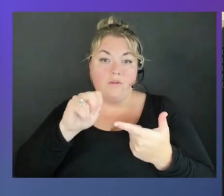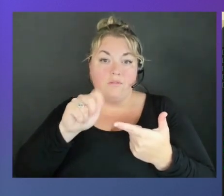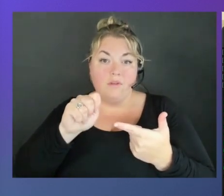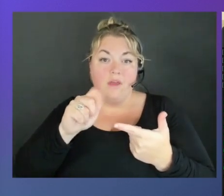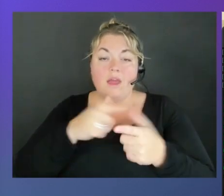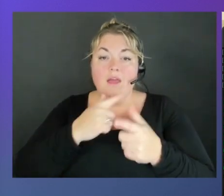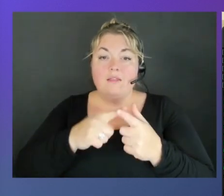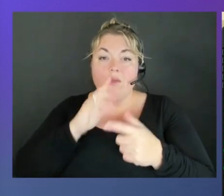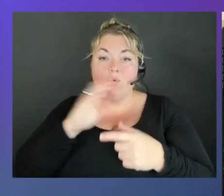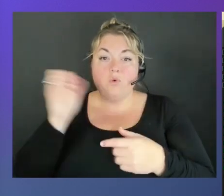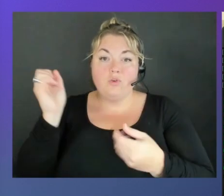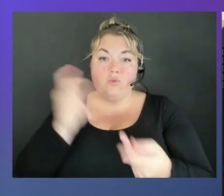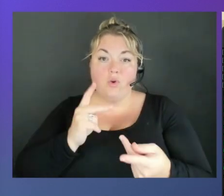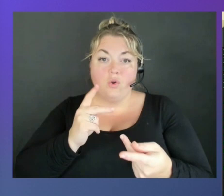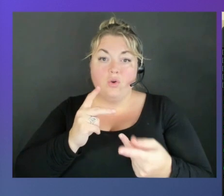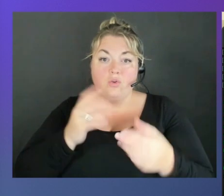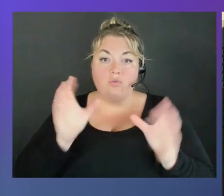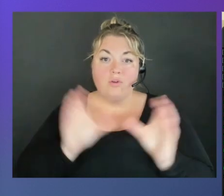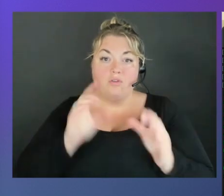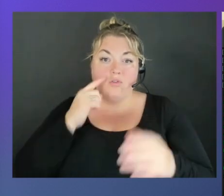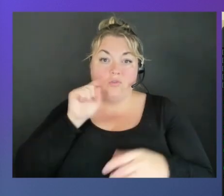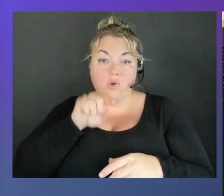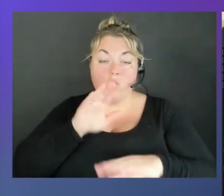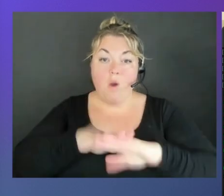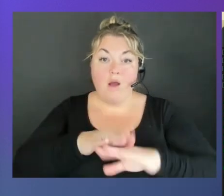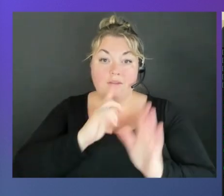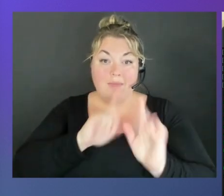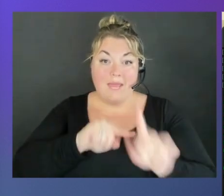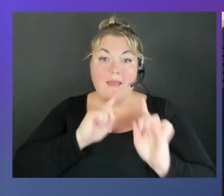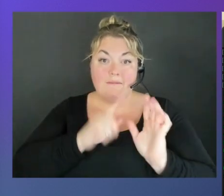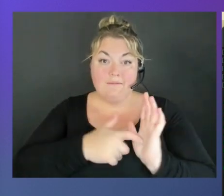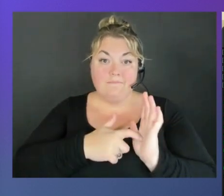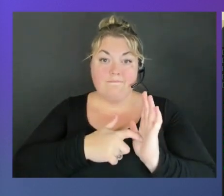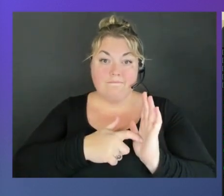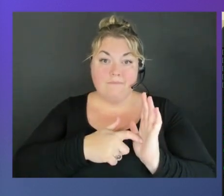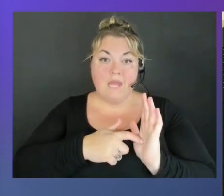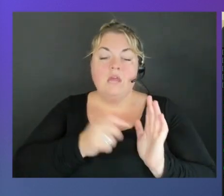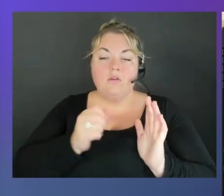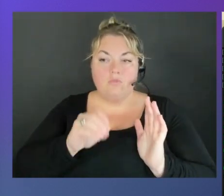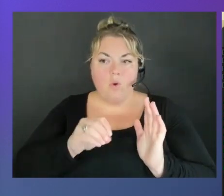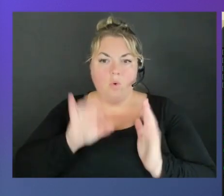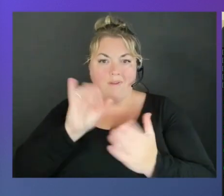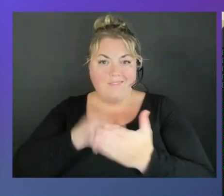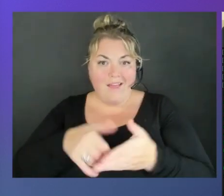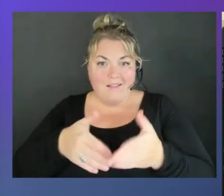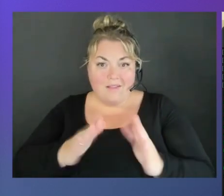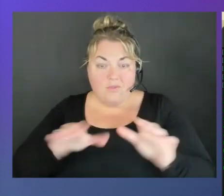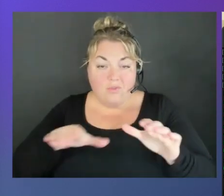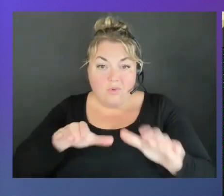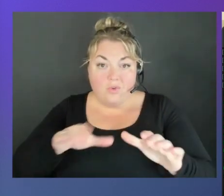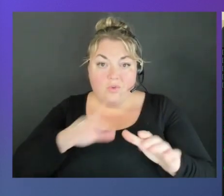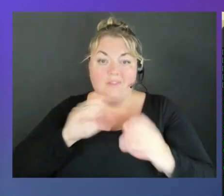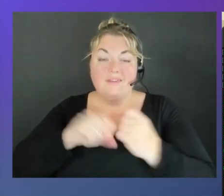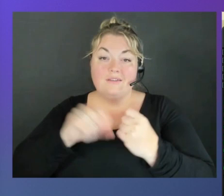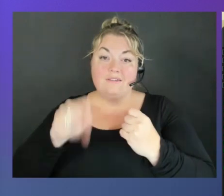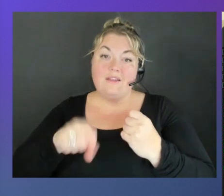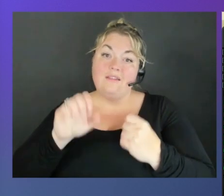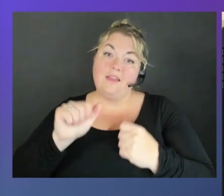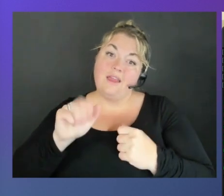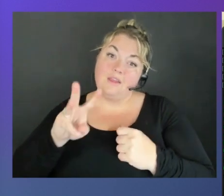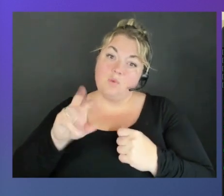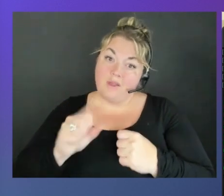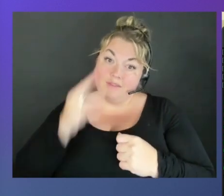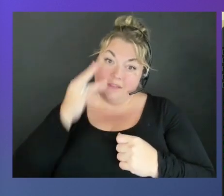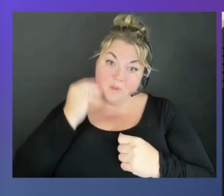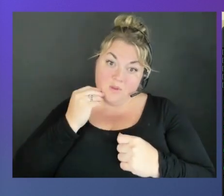for you on demand. So what this lets you do is extend the AWS